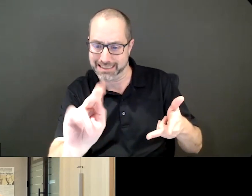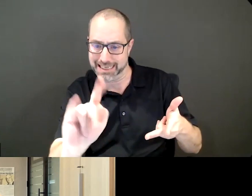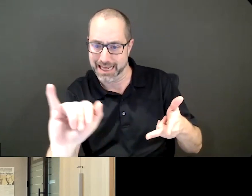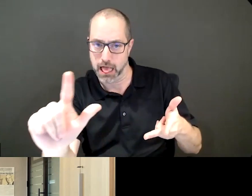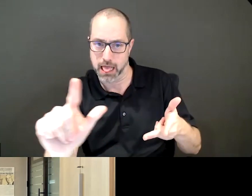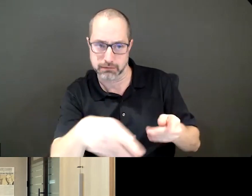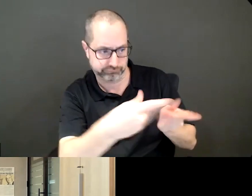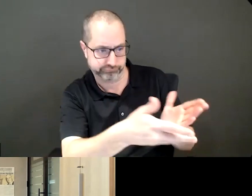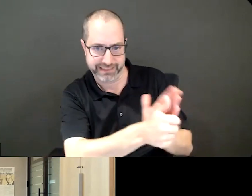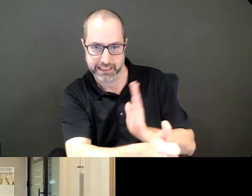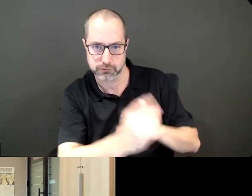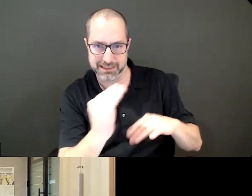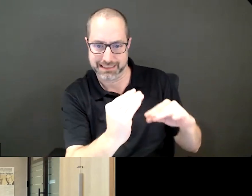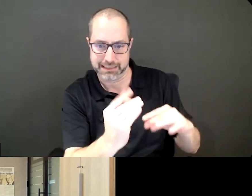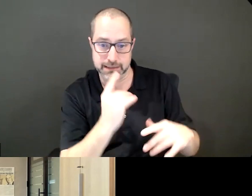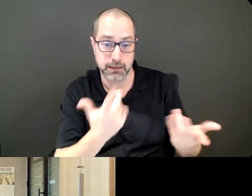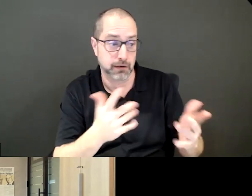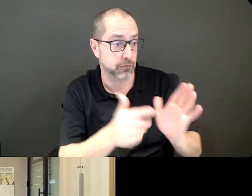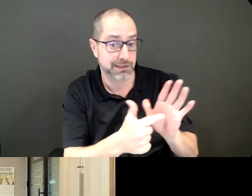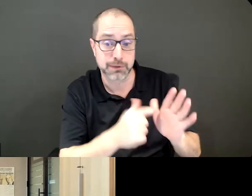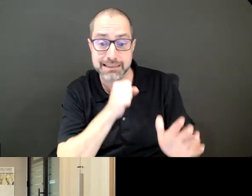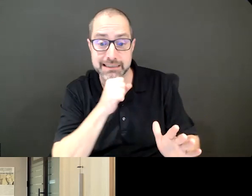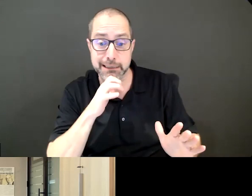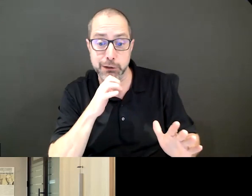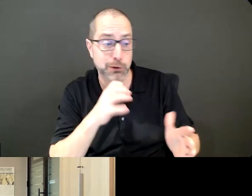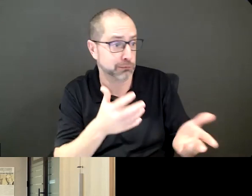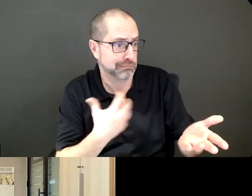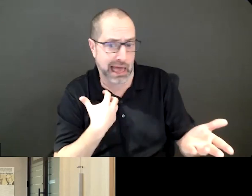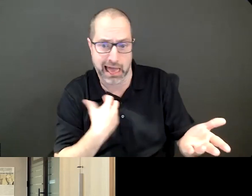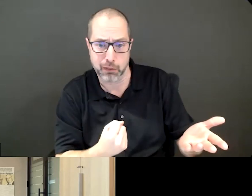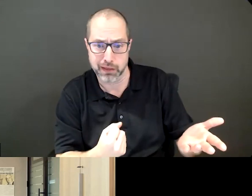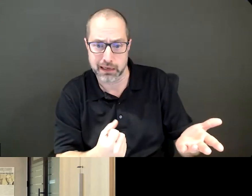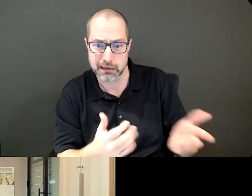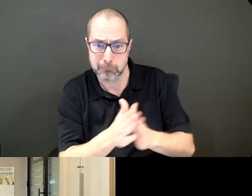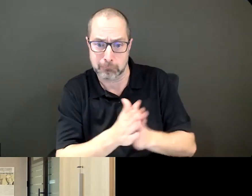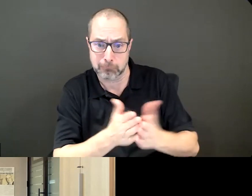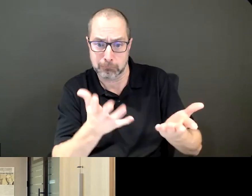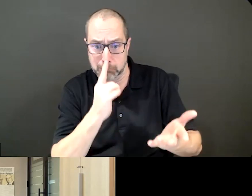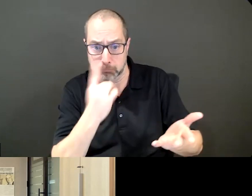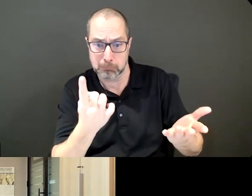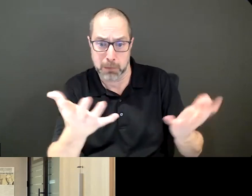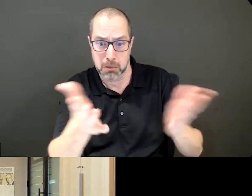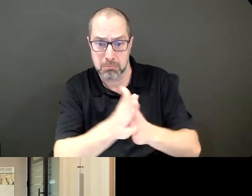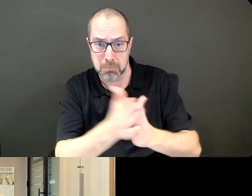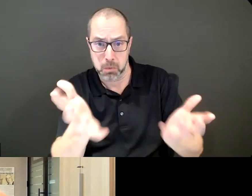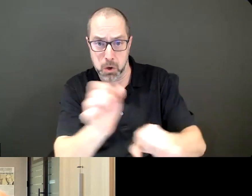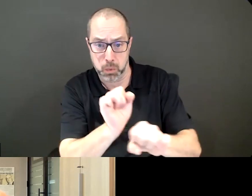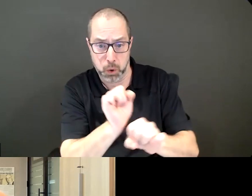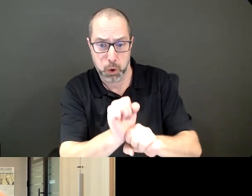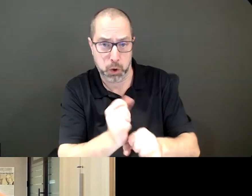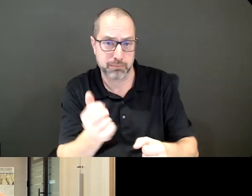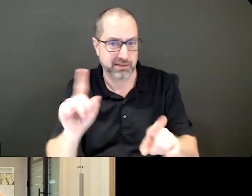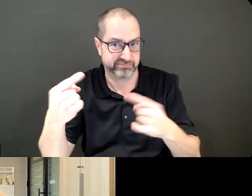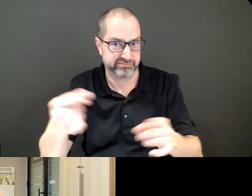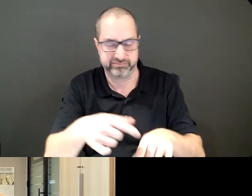ways and bringing people like seniors back into the workforce who are healthy and anxious to be involved, but who've been discouraged in the